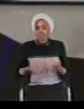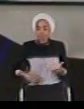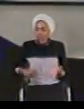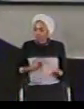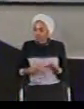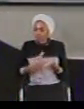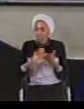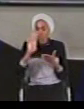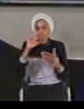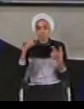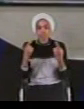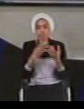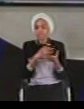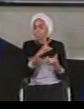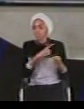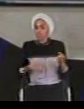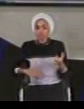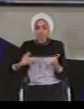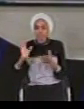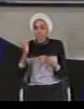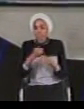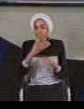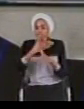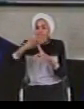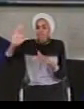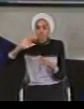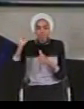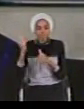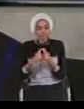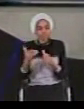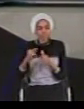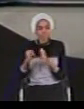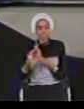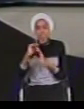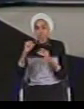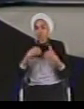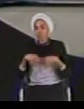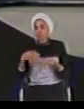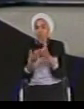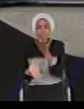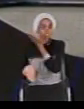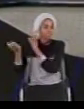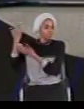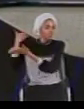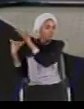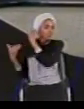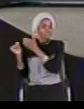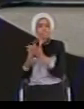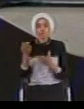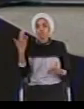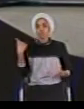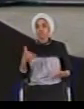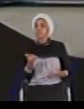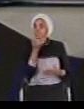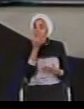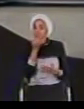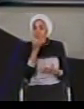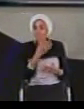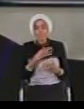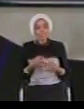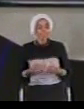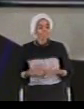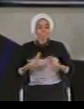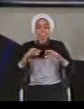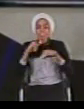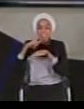sin, and the Lord takes away everything that you've done in the past that was wrong. And then he releases you